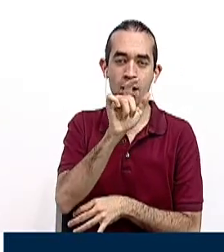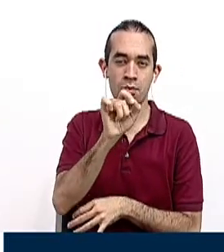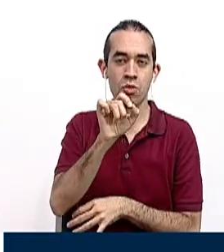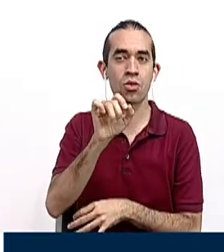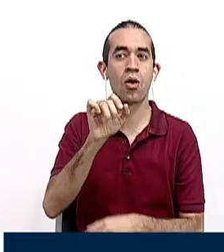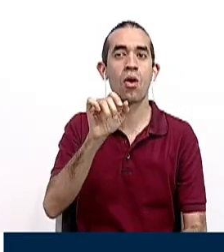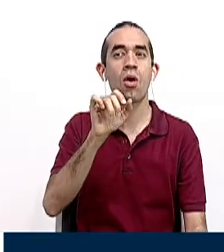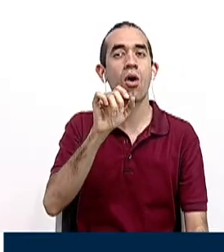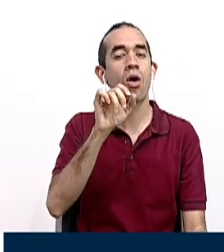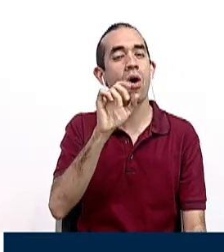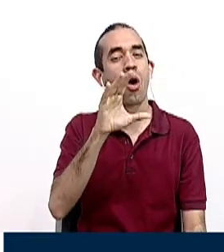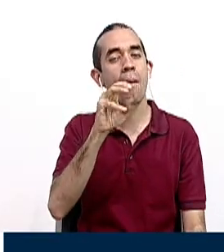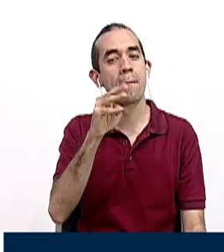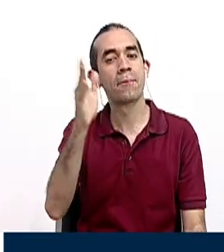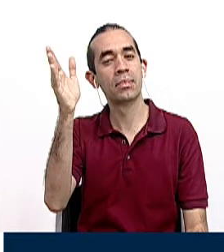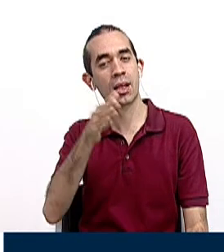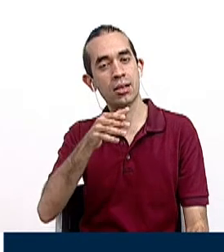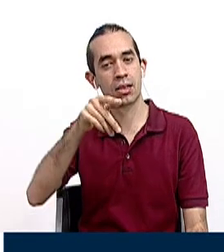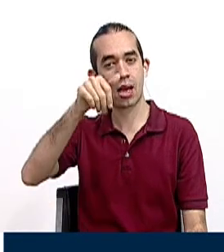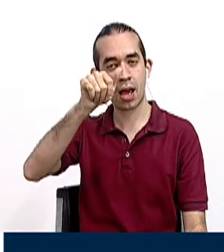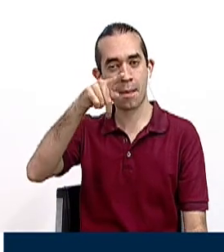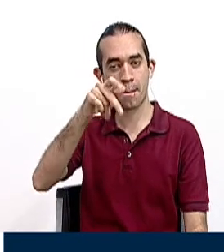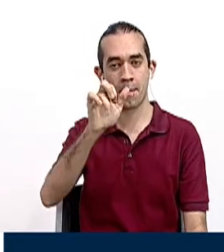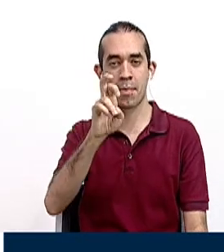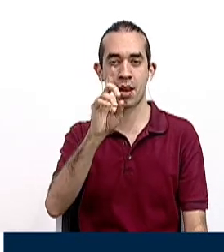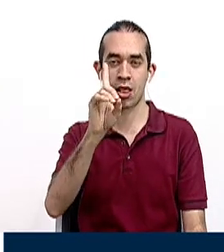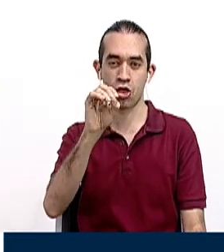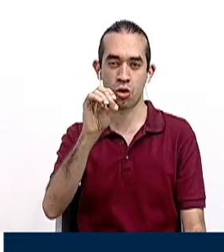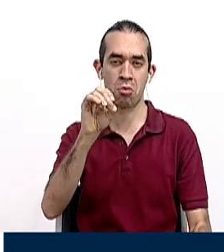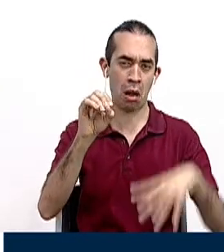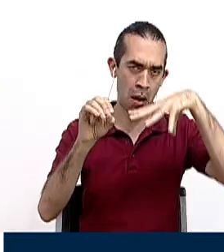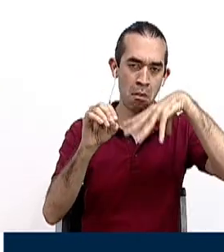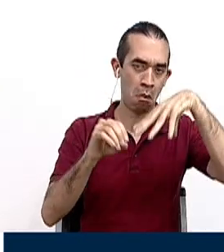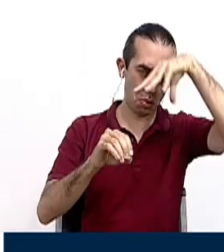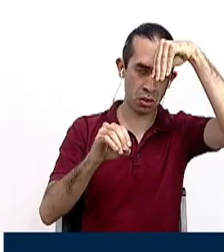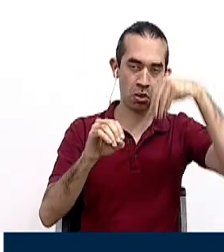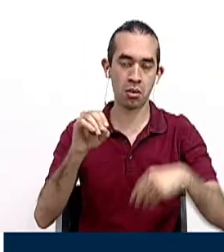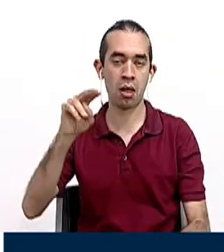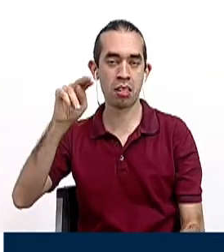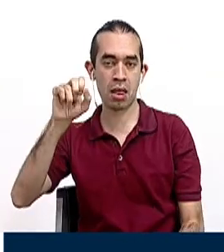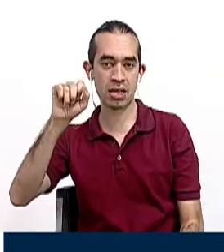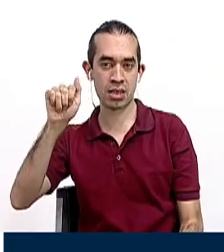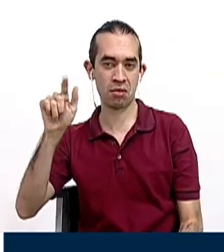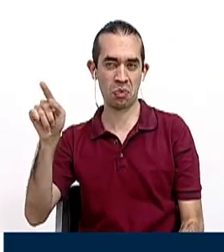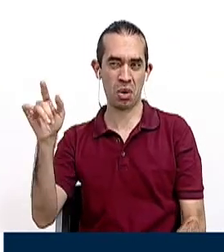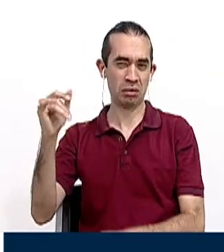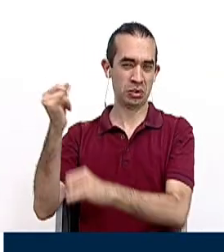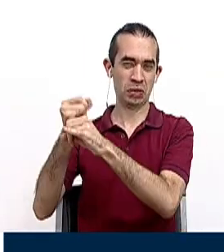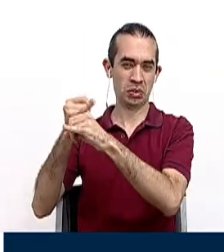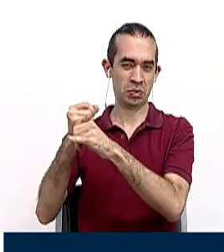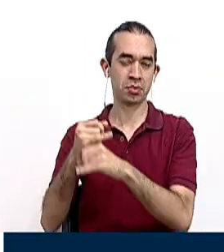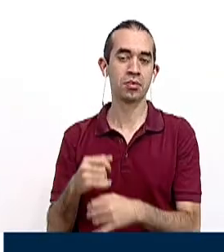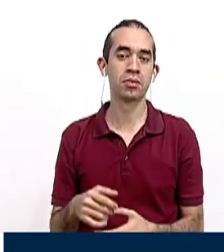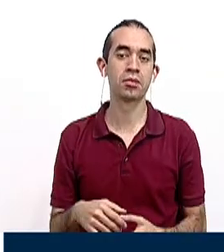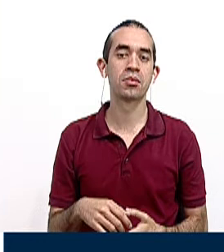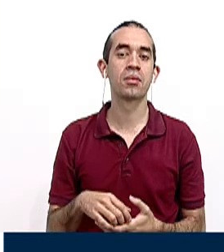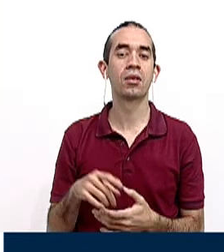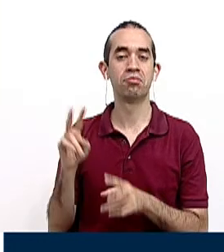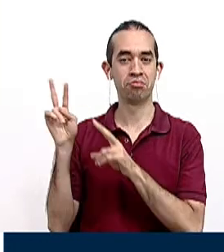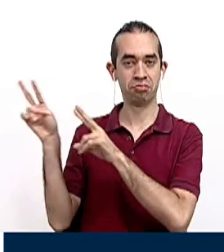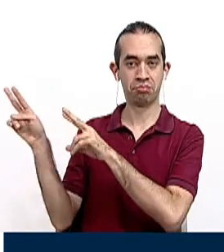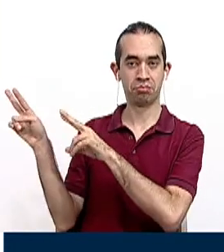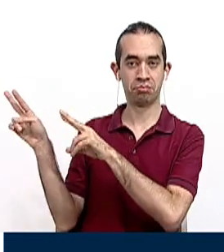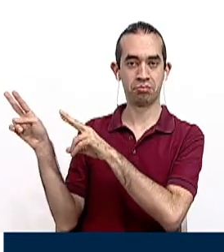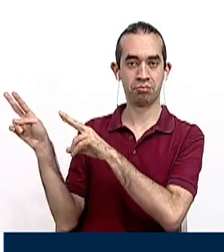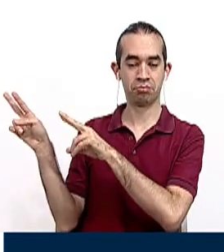tinyurl.com/Aprendo NASA. Aprendo like Aprendo en Casa, and then NASA, the place where she works. So tinyurl.com, Aprendo